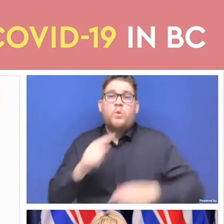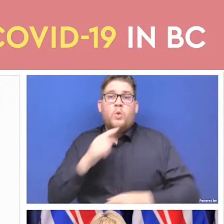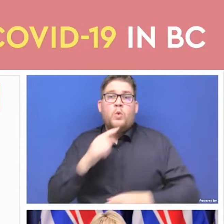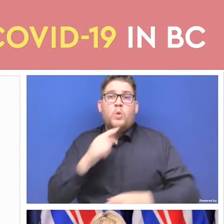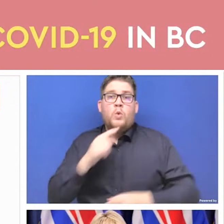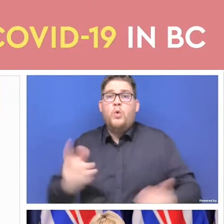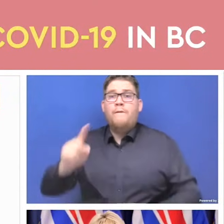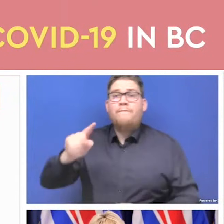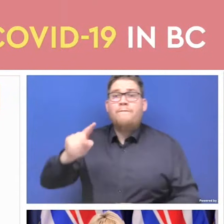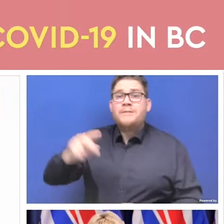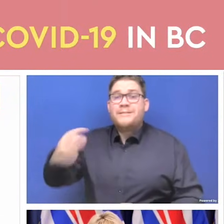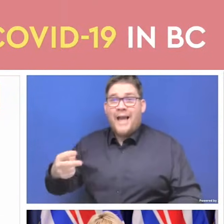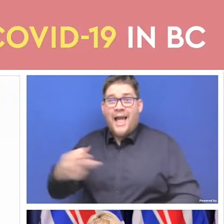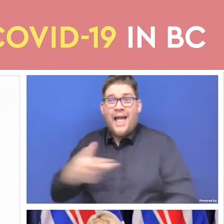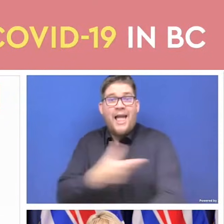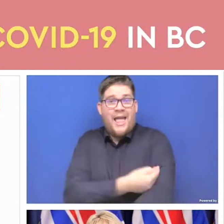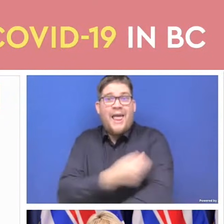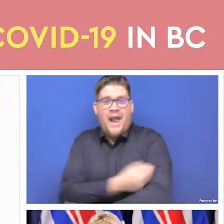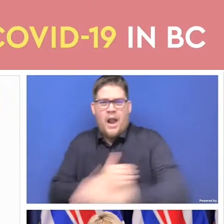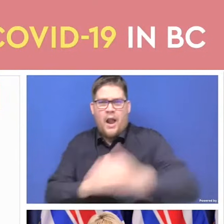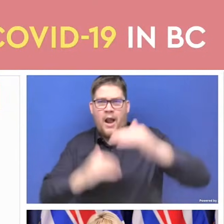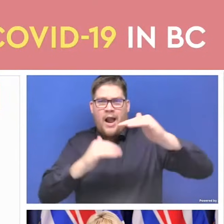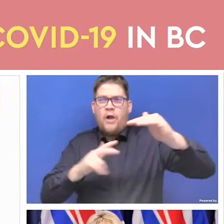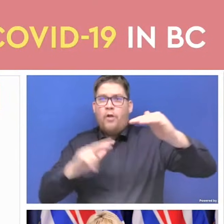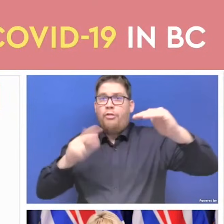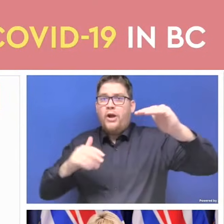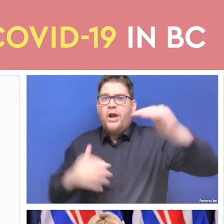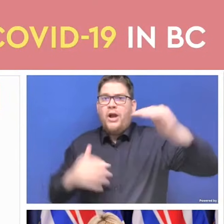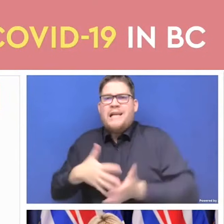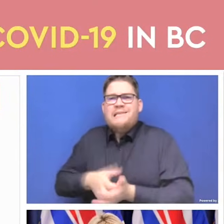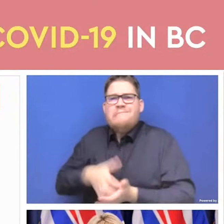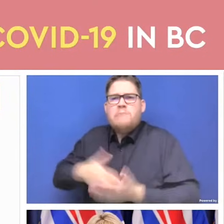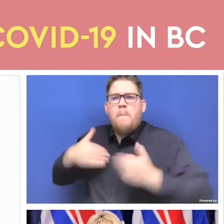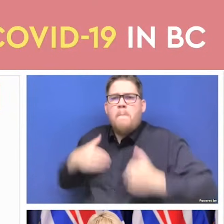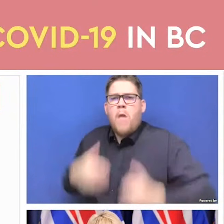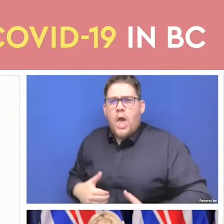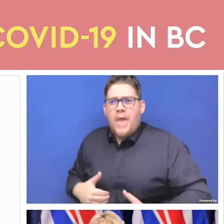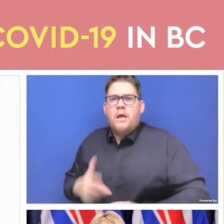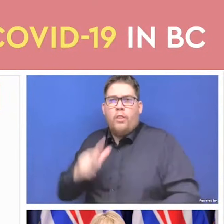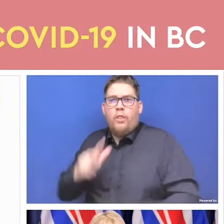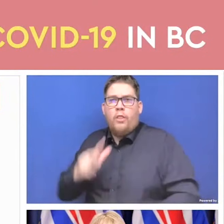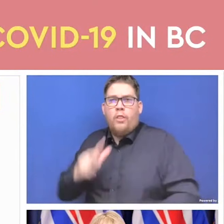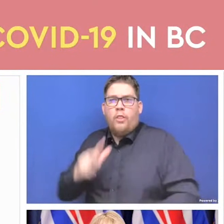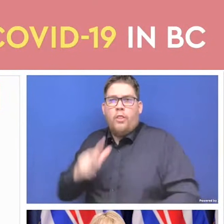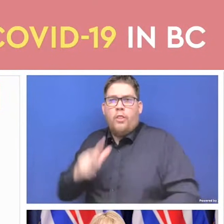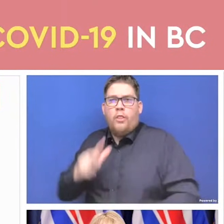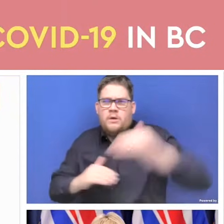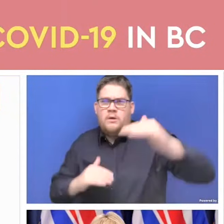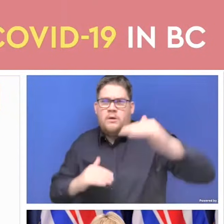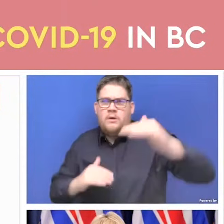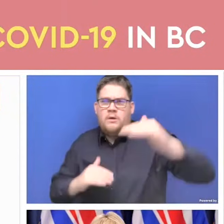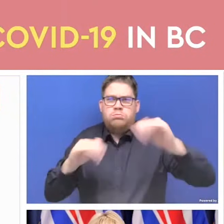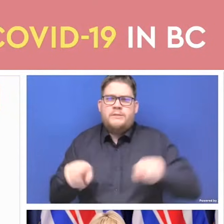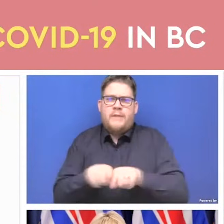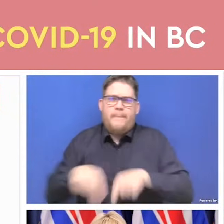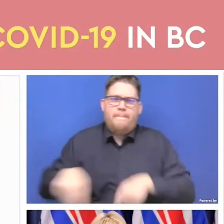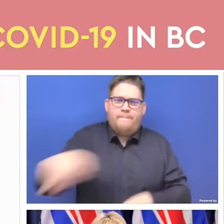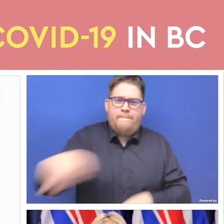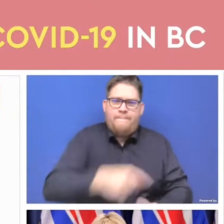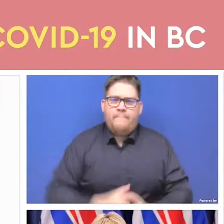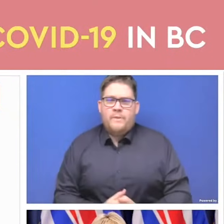to include our seniors and elders in the community over age 70, most of whom, again, received